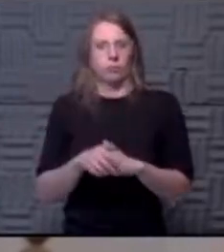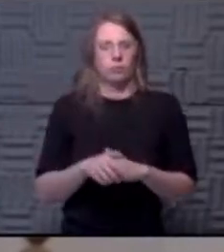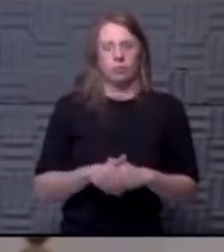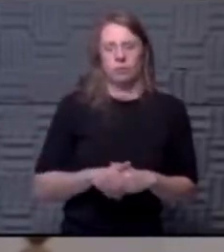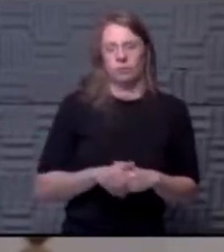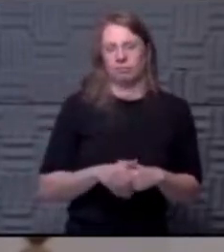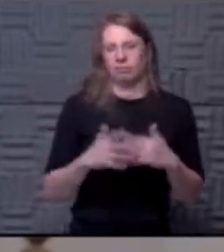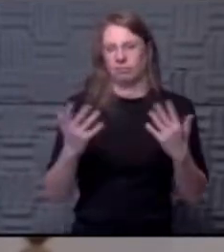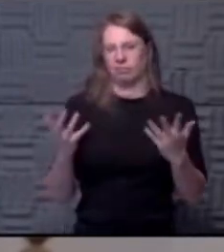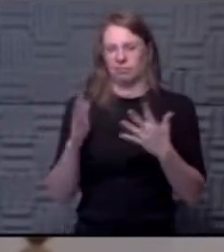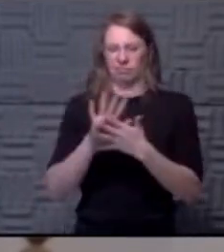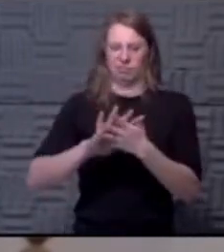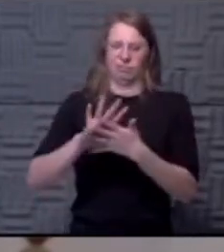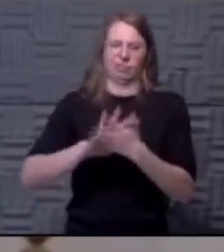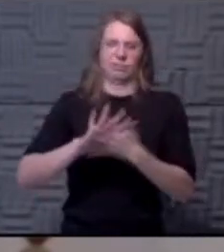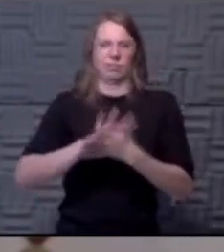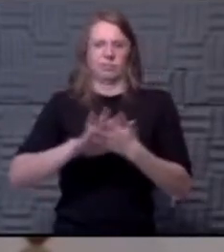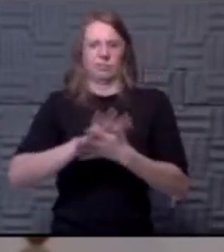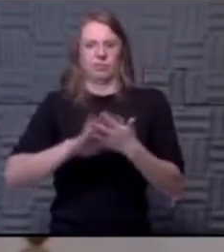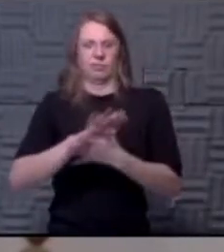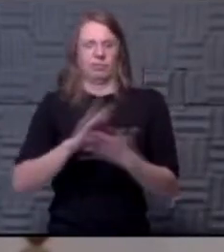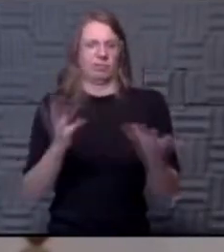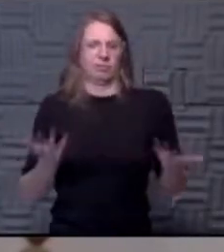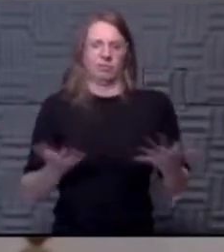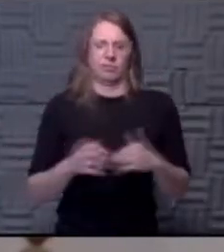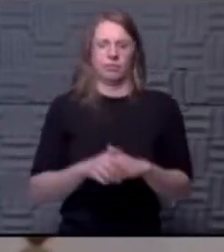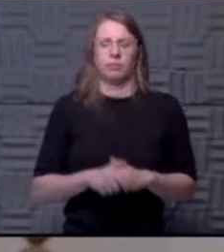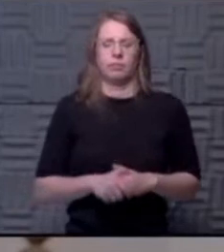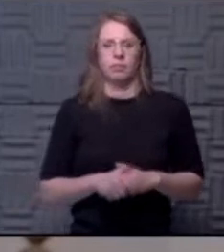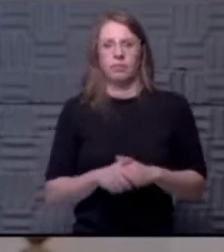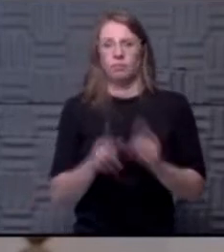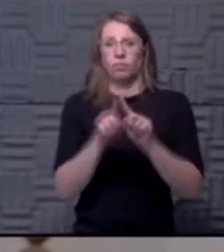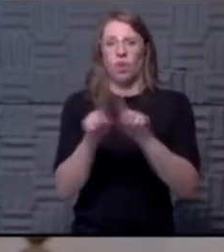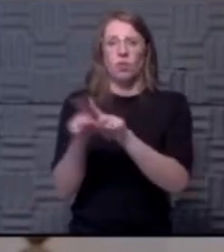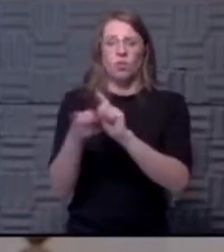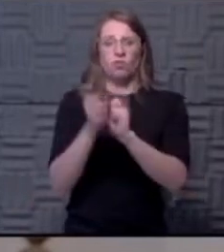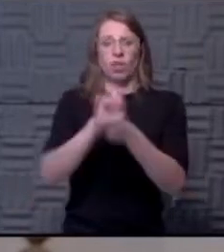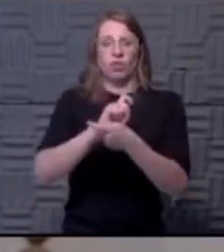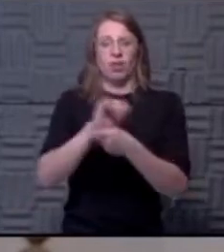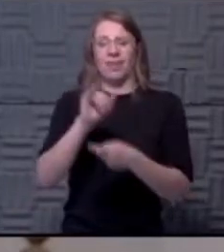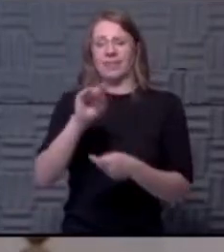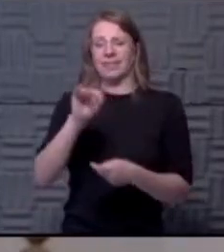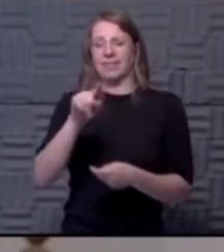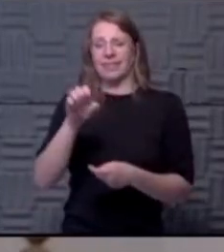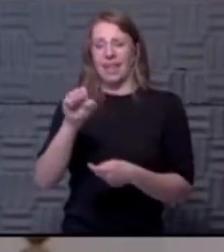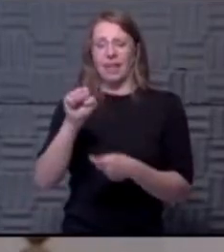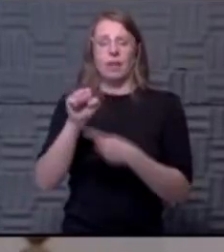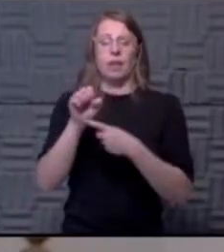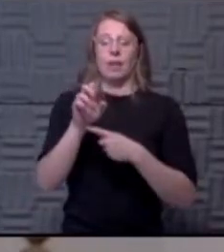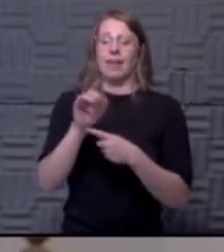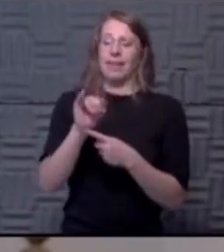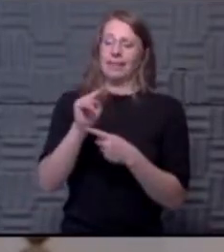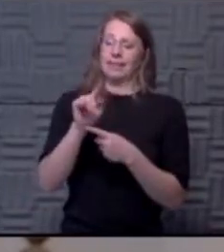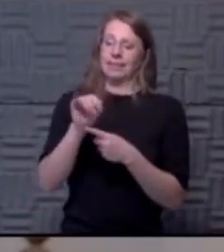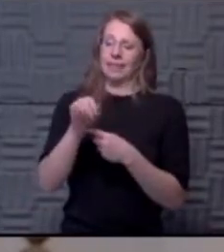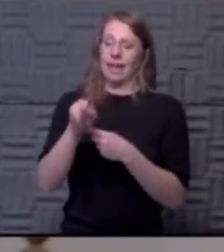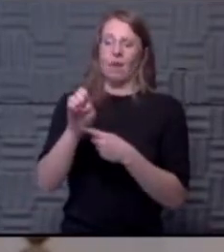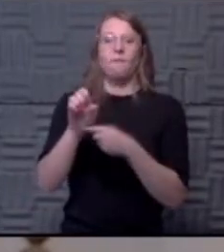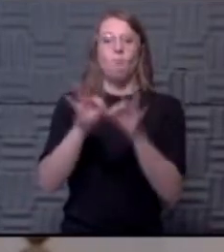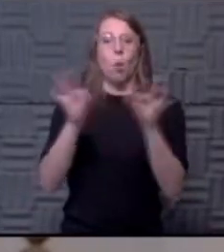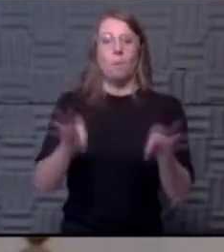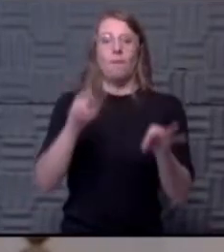And so that gets kind of messy. We're trying, and we're even changing the intake form for people when they sign up to get a vaccine so